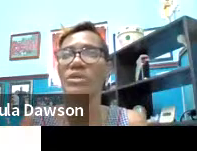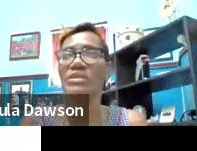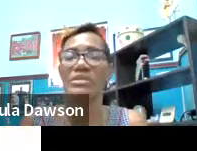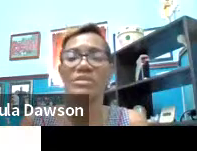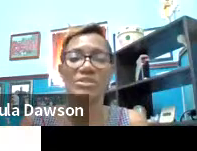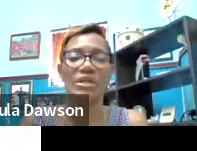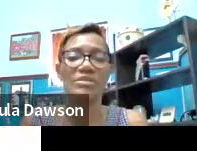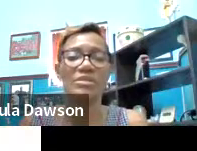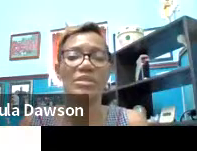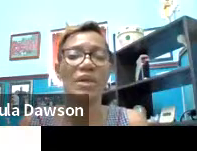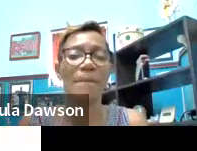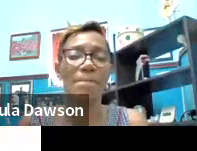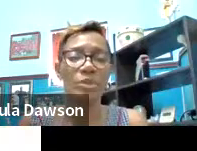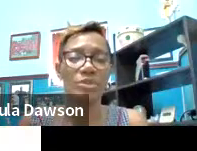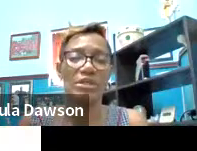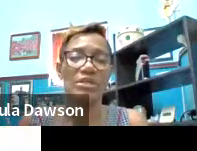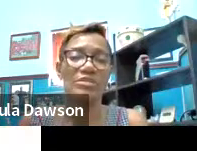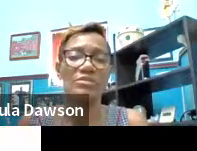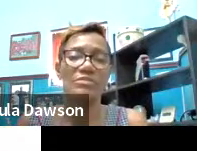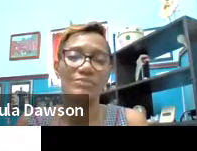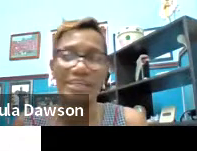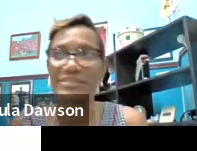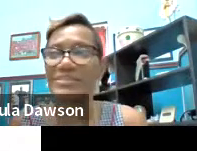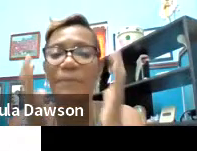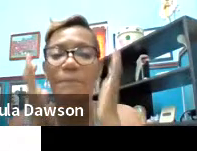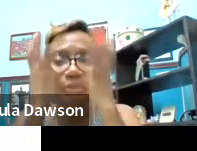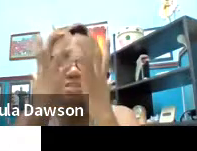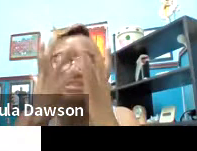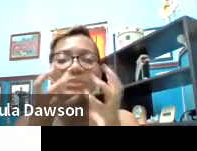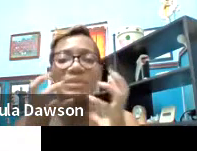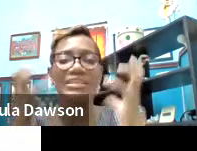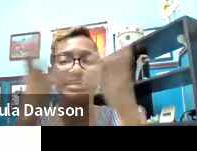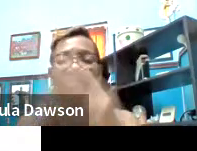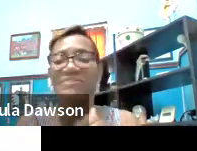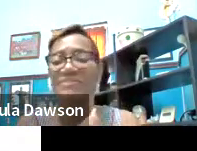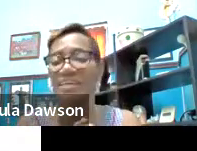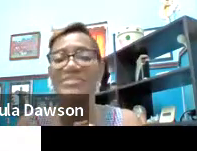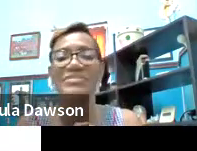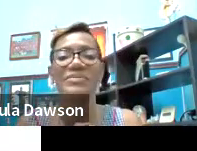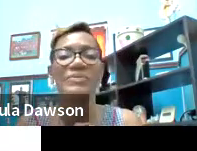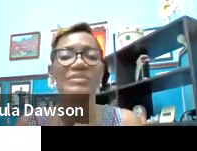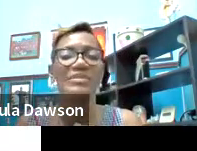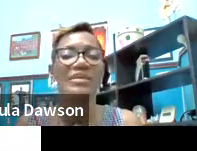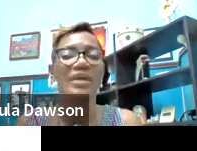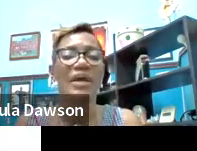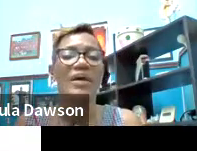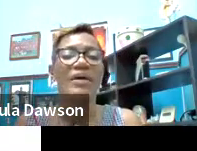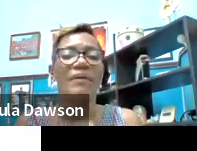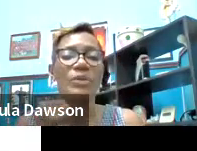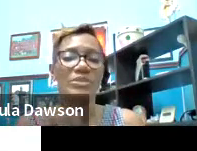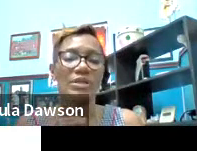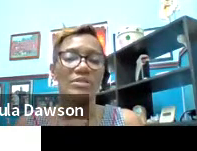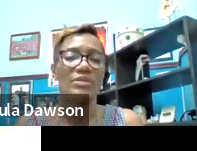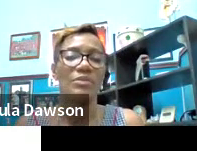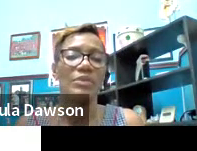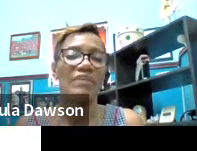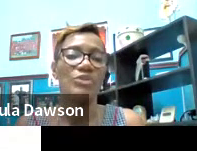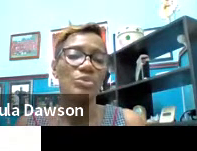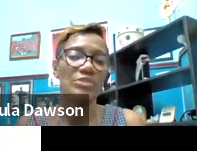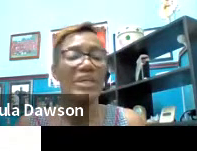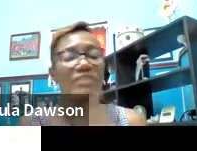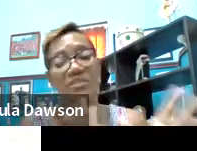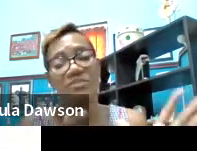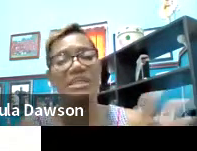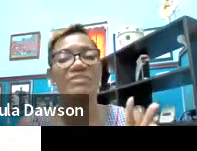to botulinum toxin. Botox. Yes, the same Botox that we inject the face with. Botox, we